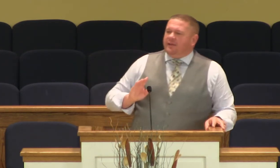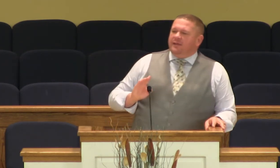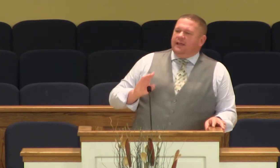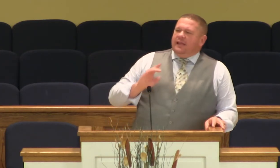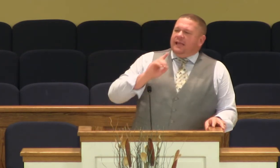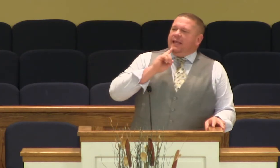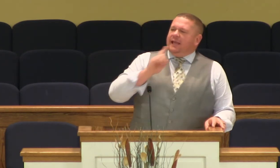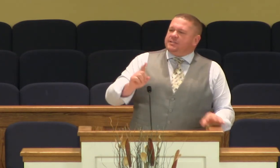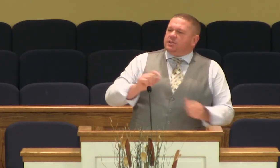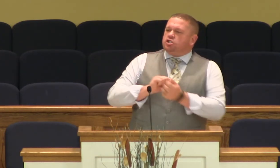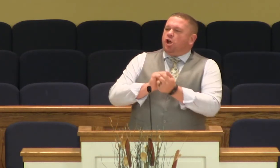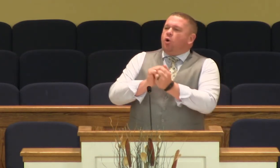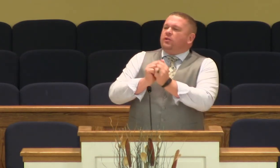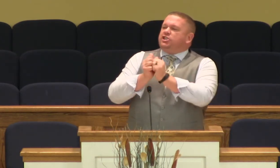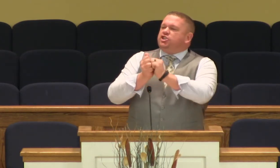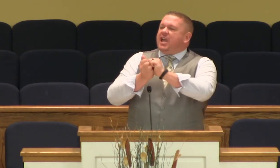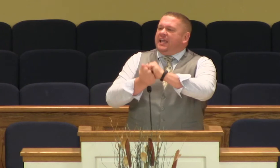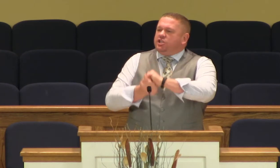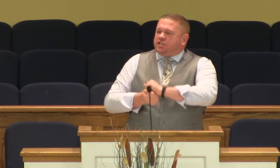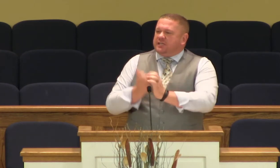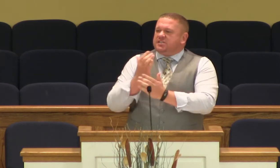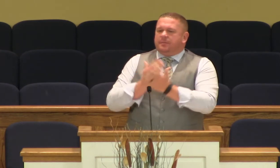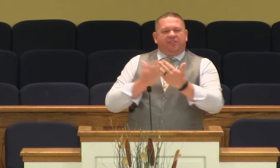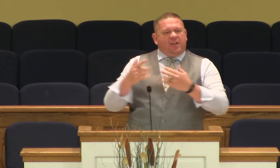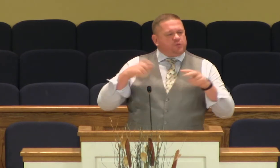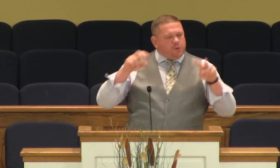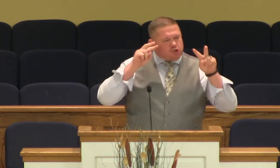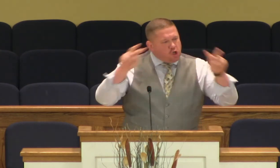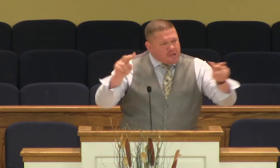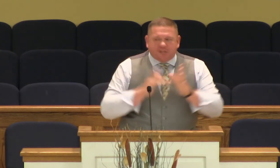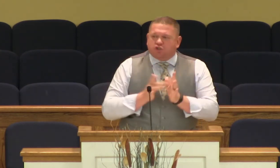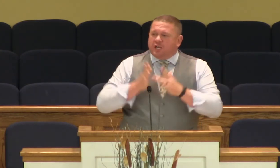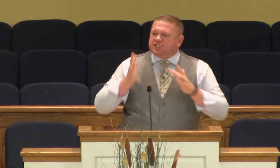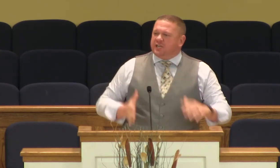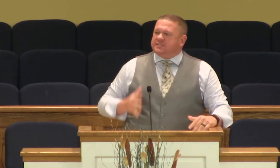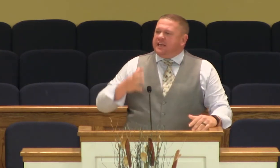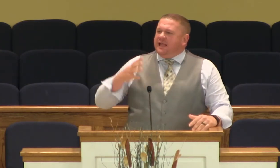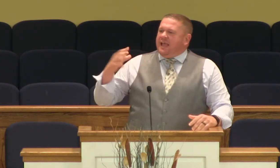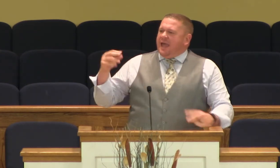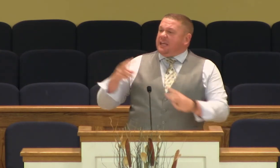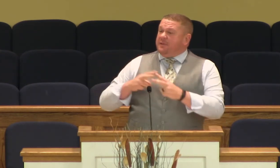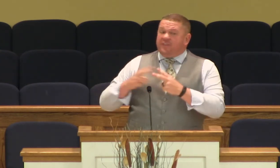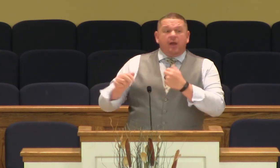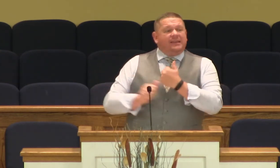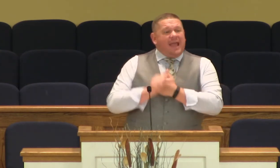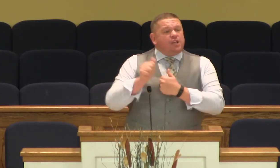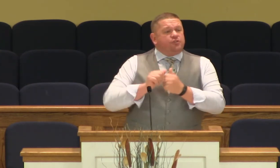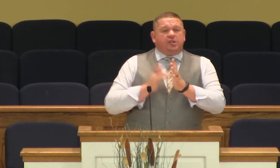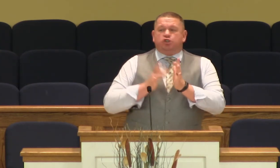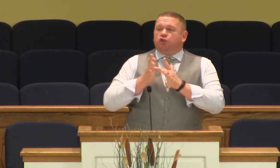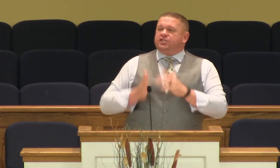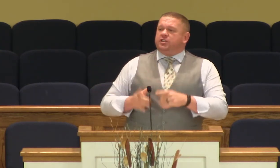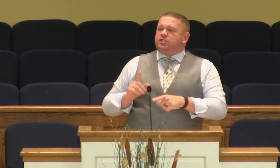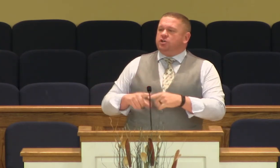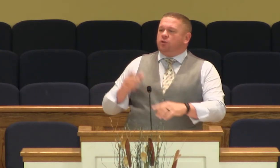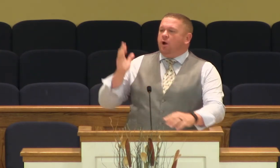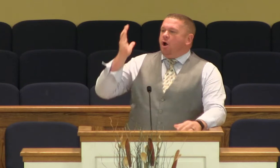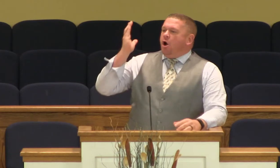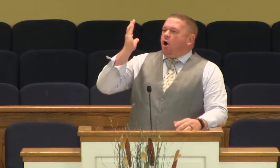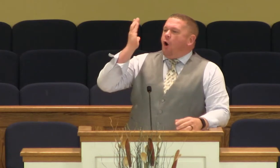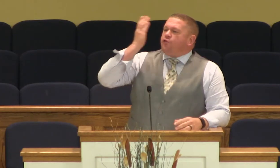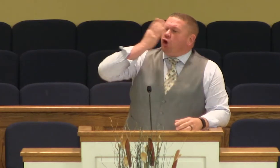God is slowly changing some of the things we're supposed to look at as Christians, and it can be very dangerous as Christians